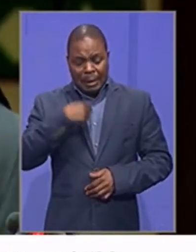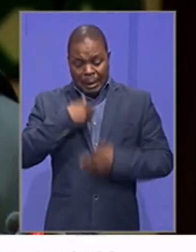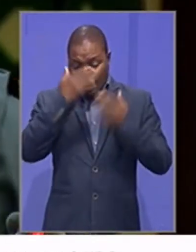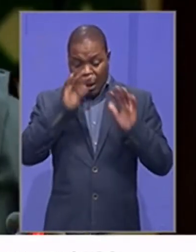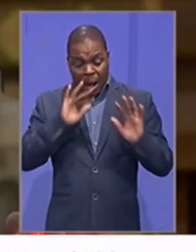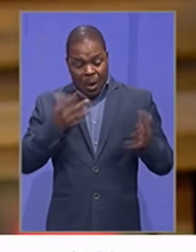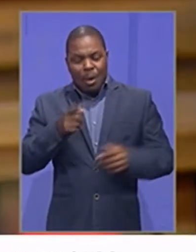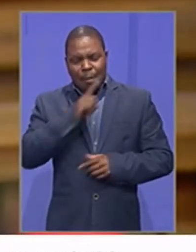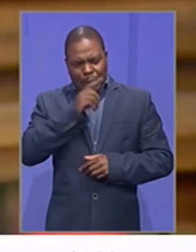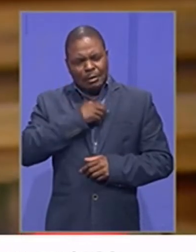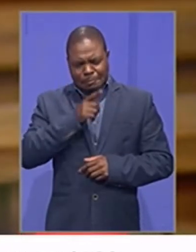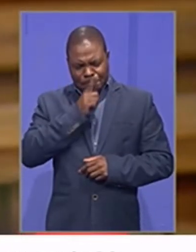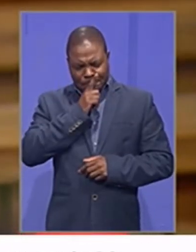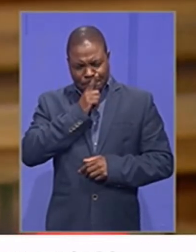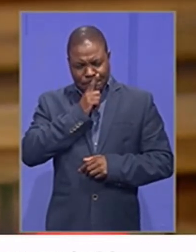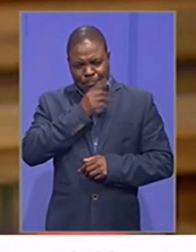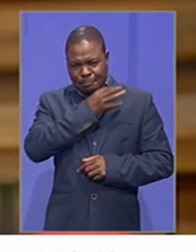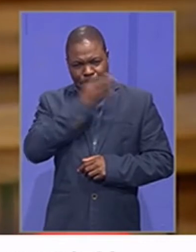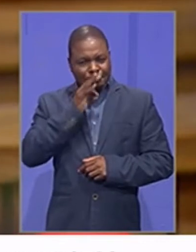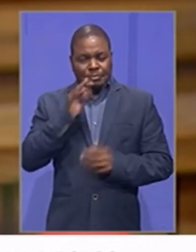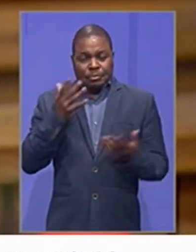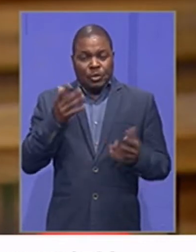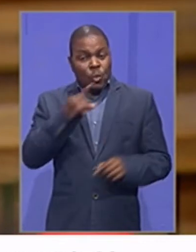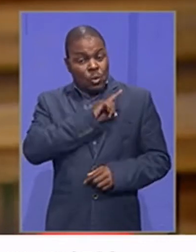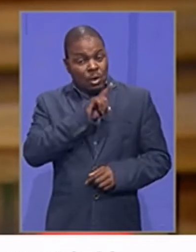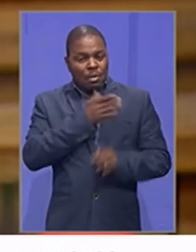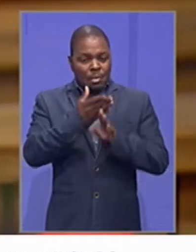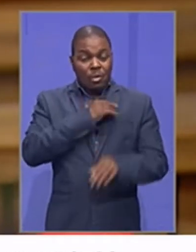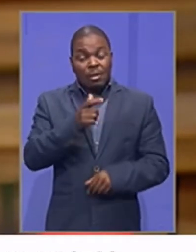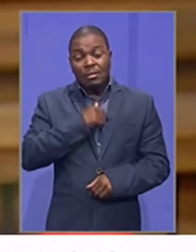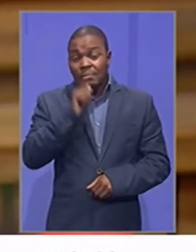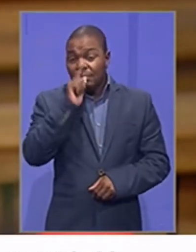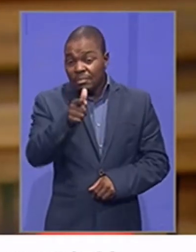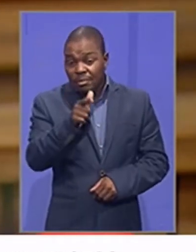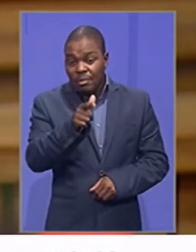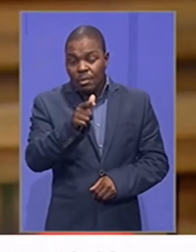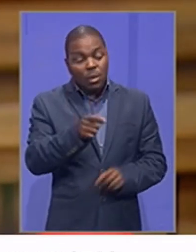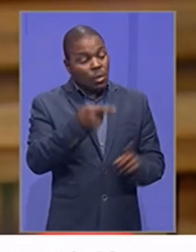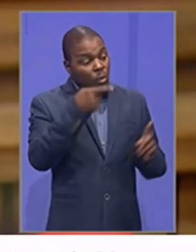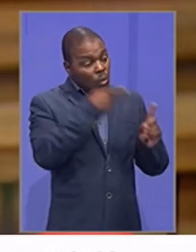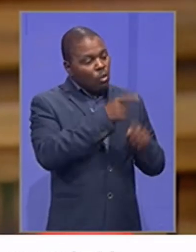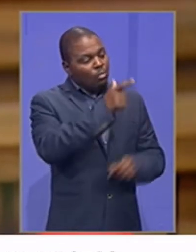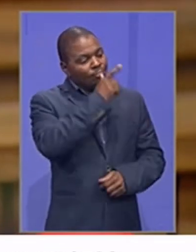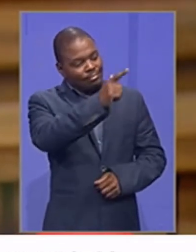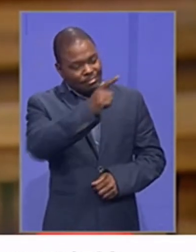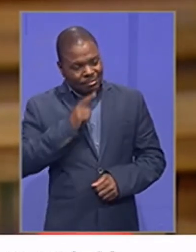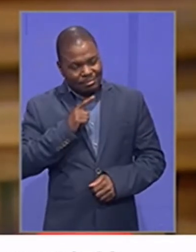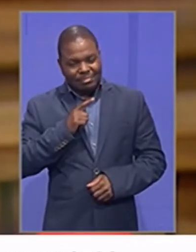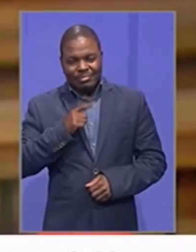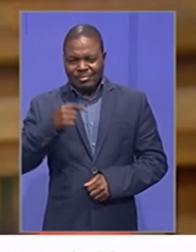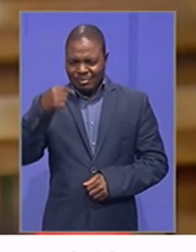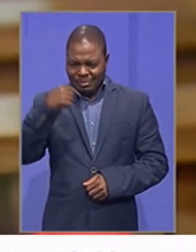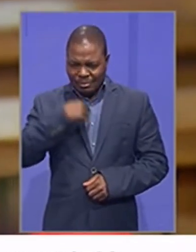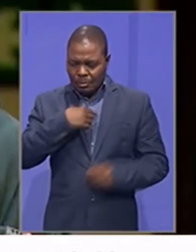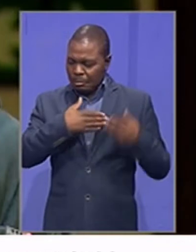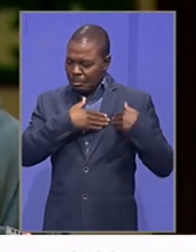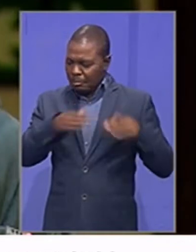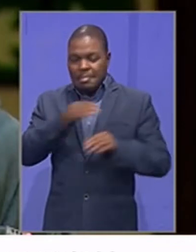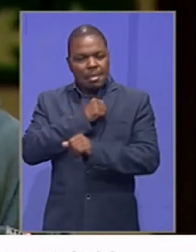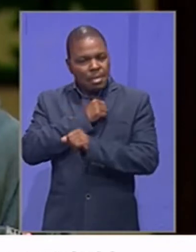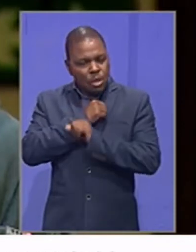but ke khonne. Jwalo ka ha ke hlalositse hore ho thulo ke sekeka ba ka